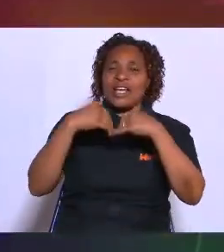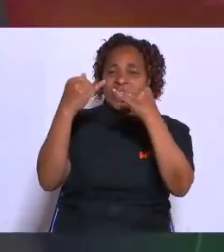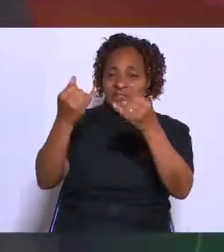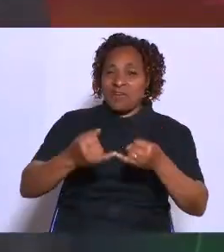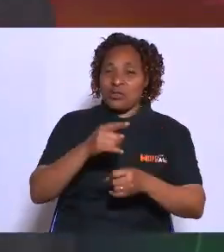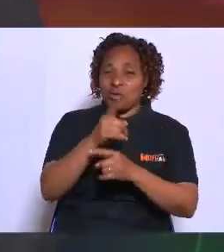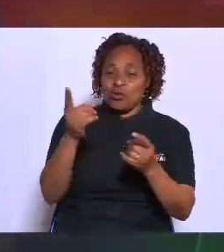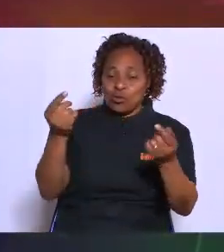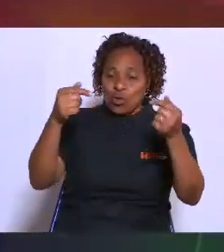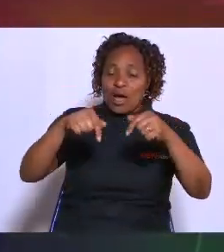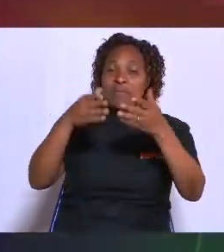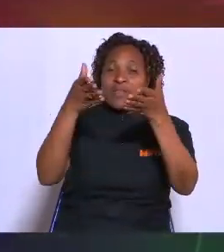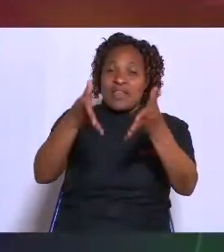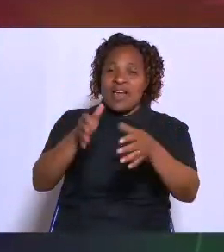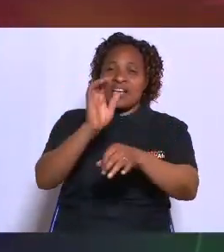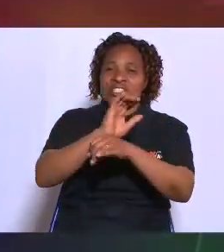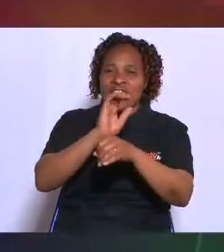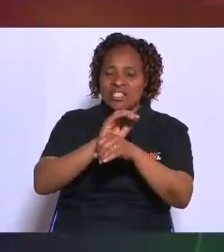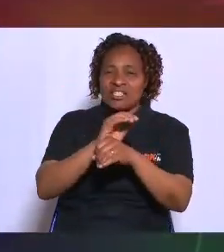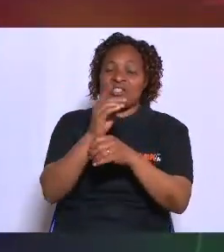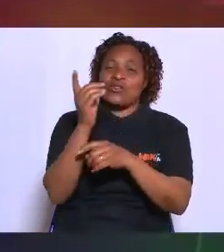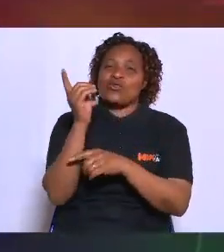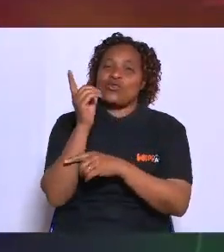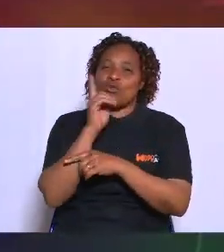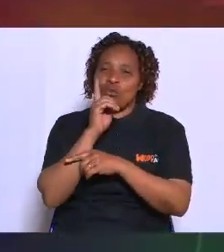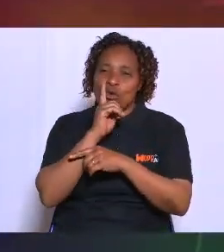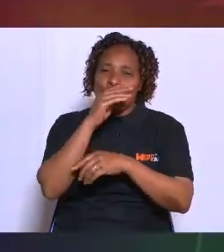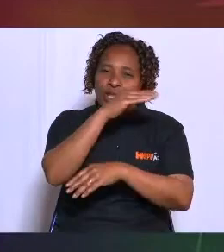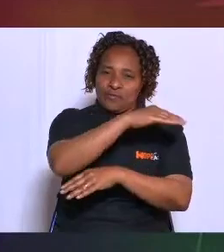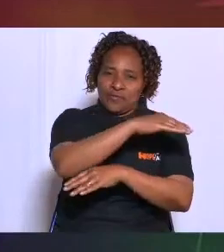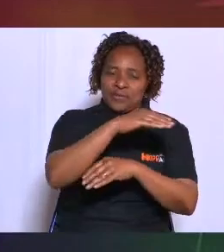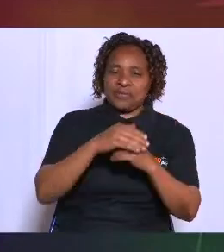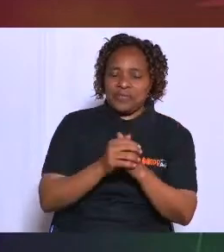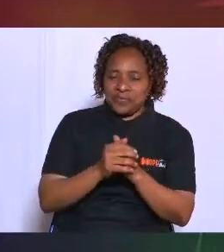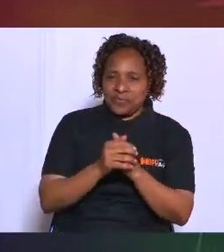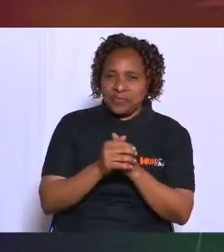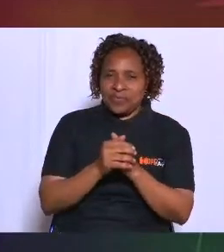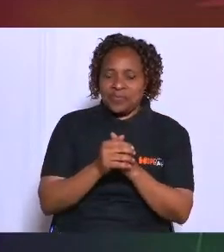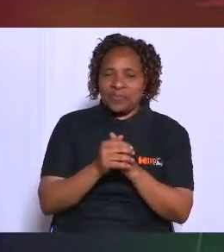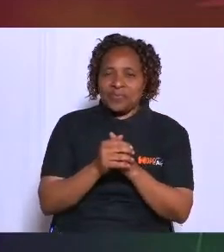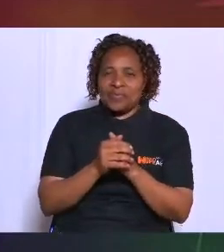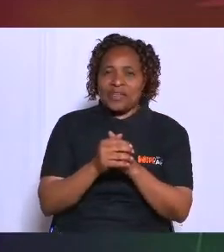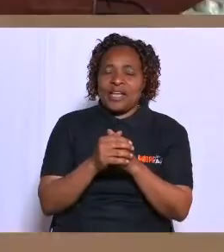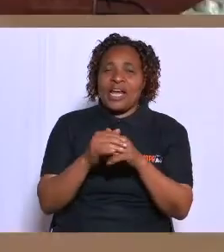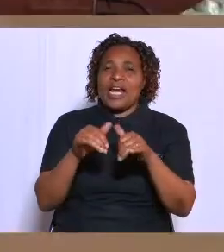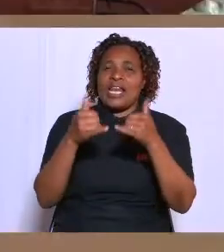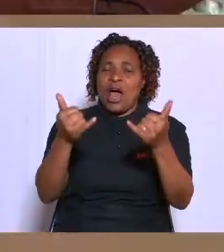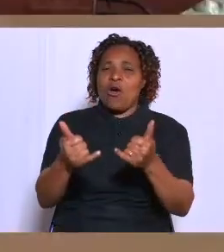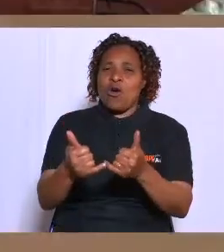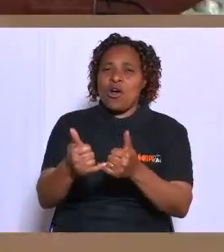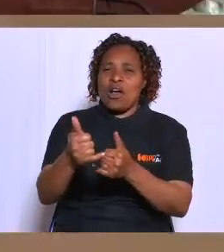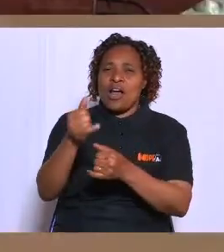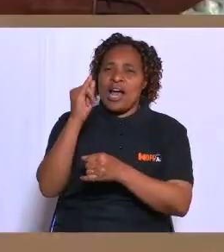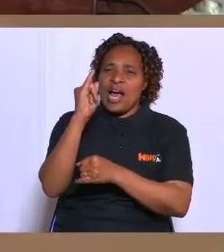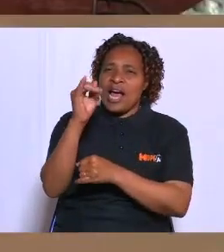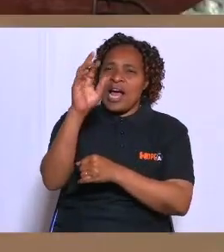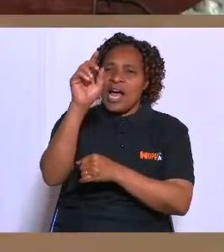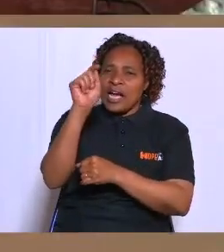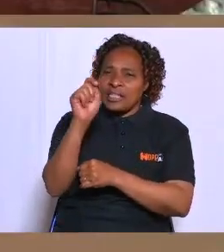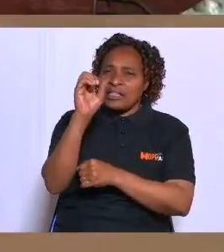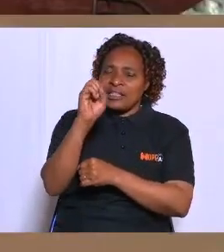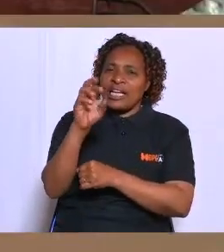here to the church on tomorrow evening here is iteria in uh